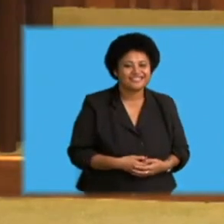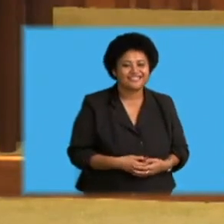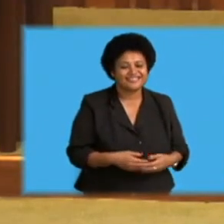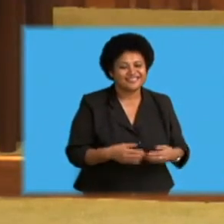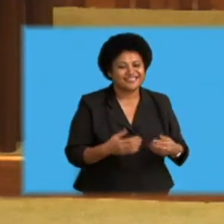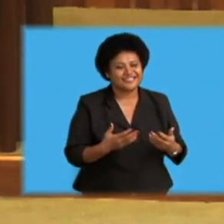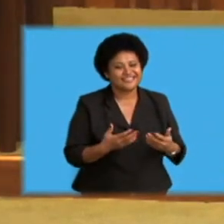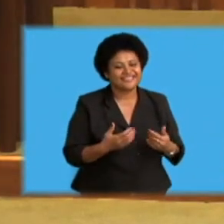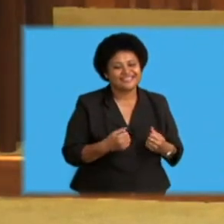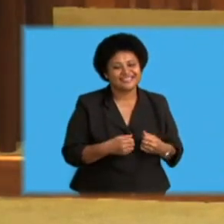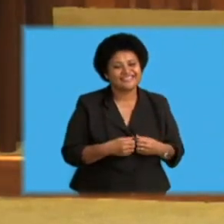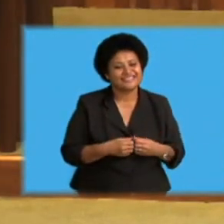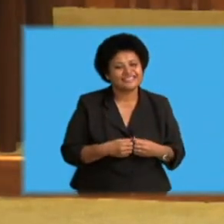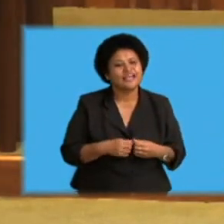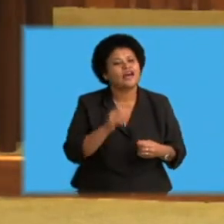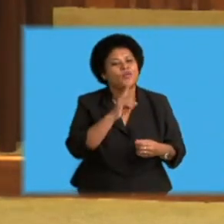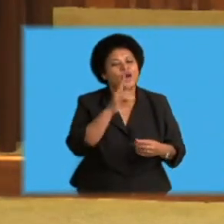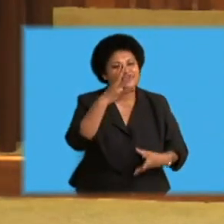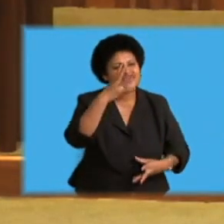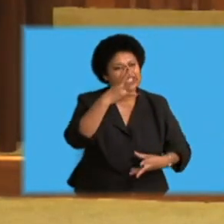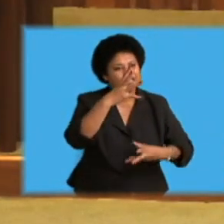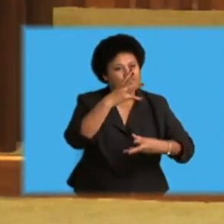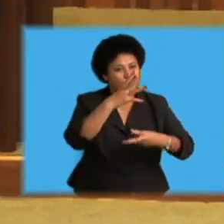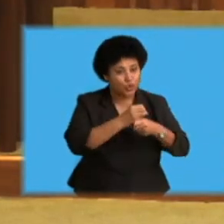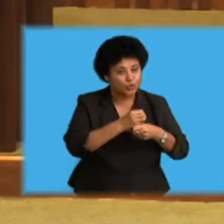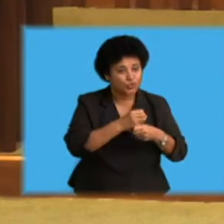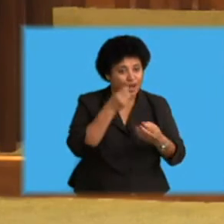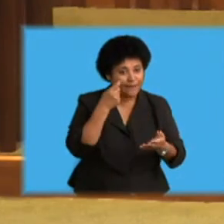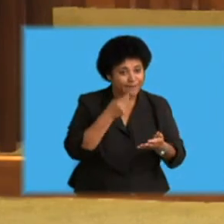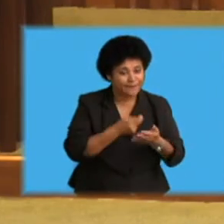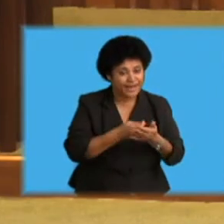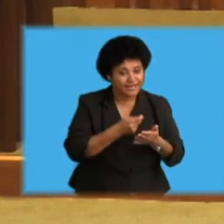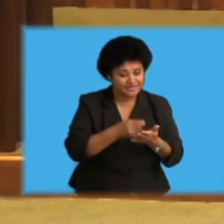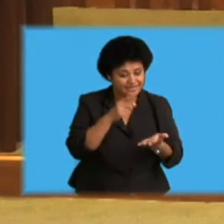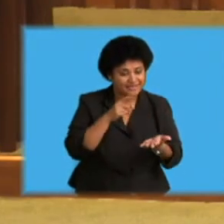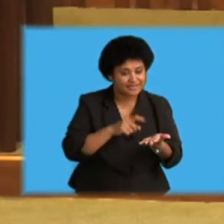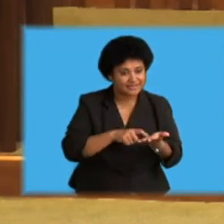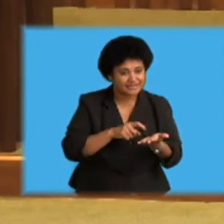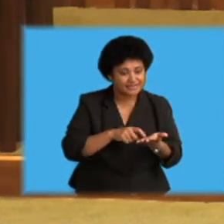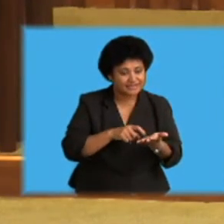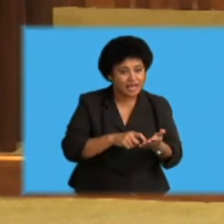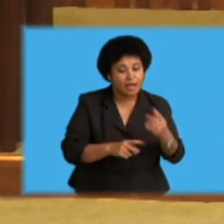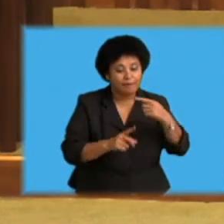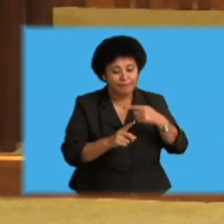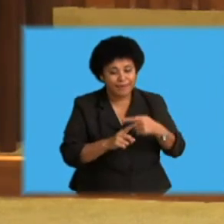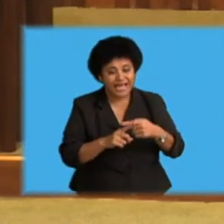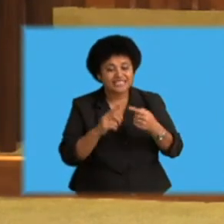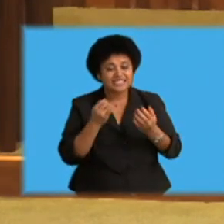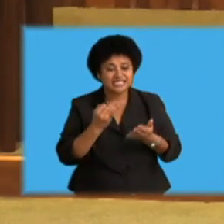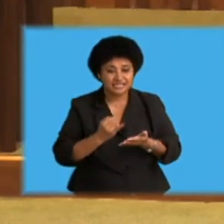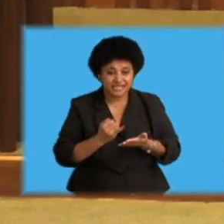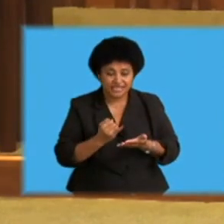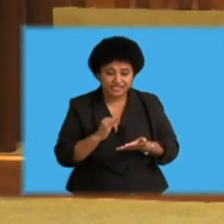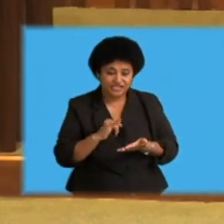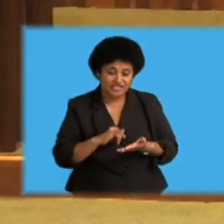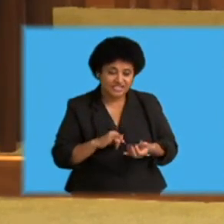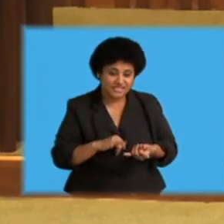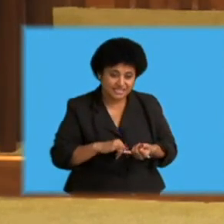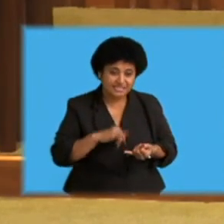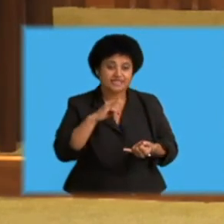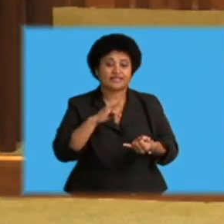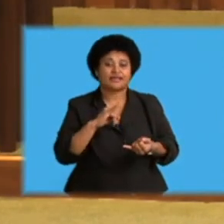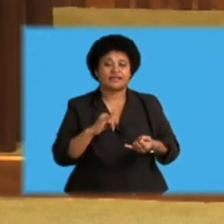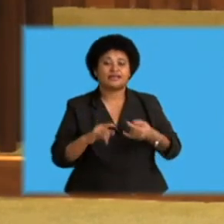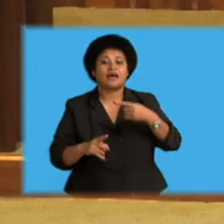the total projected debt repayment, interest plus principal, for 2016